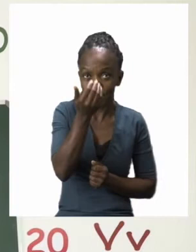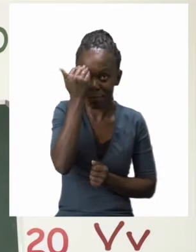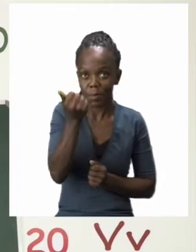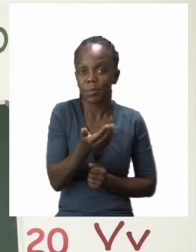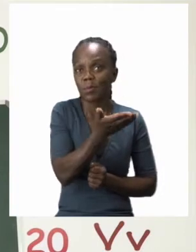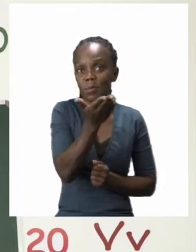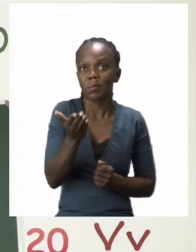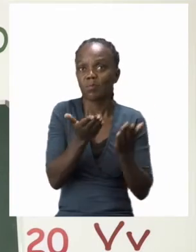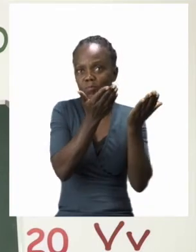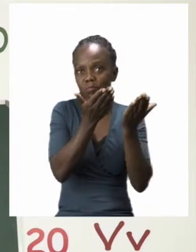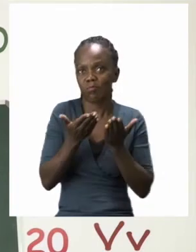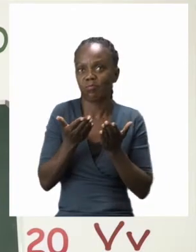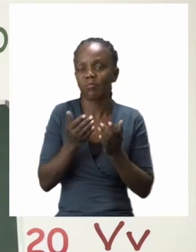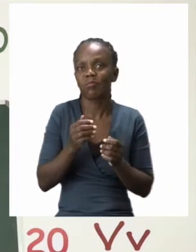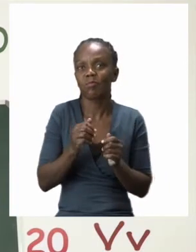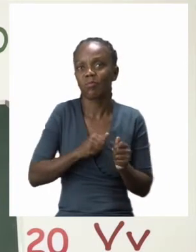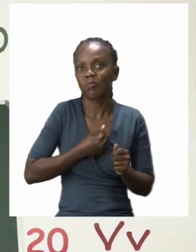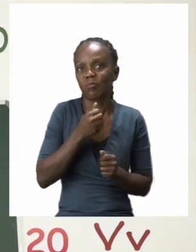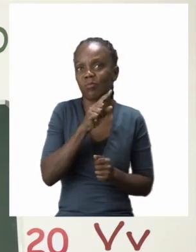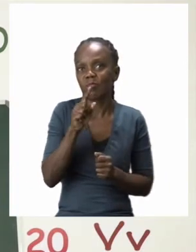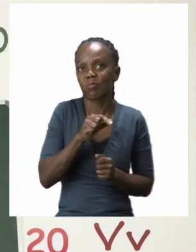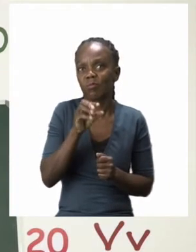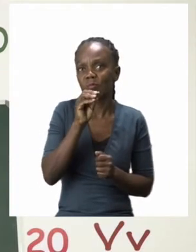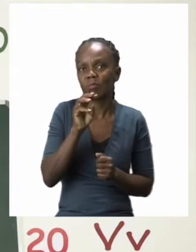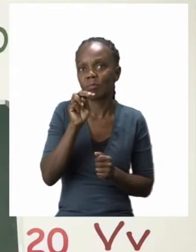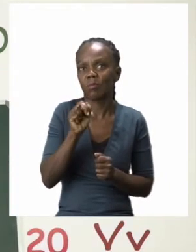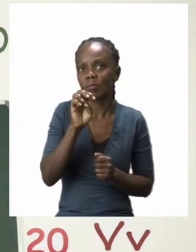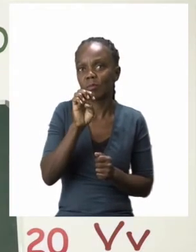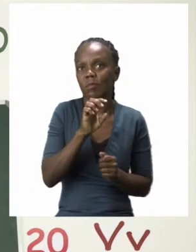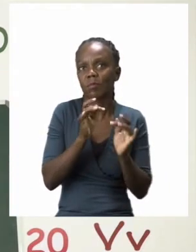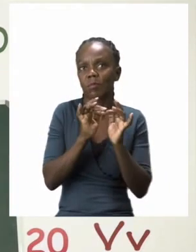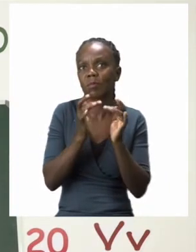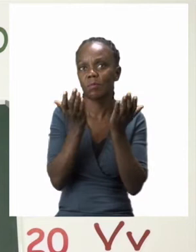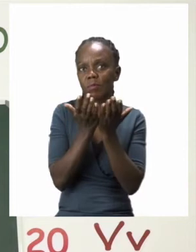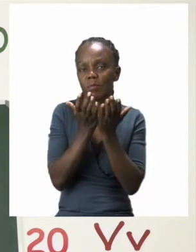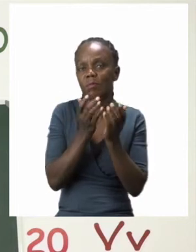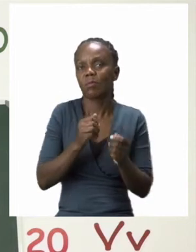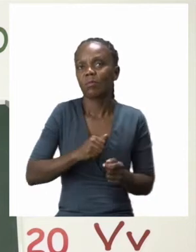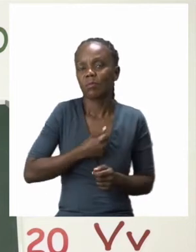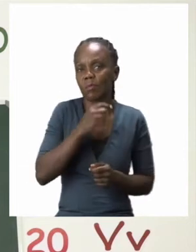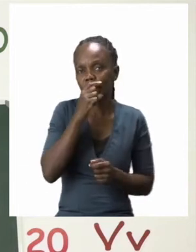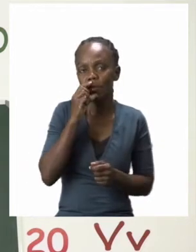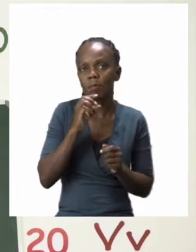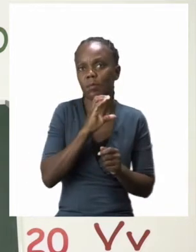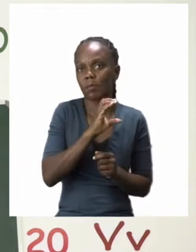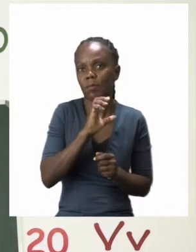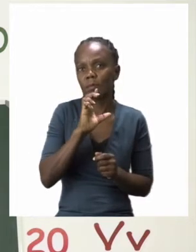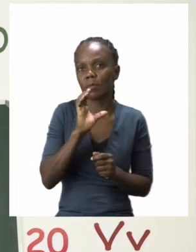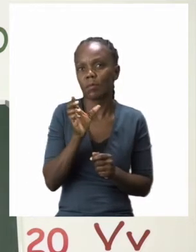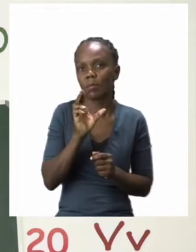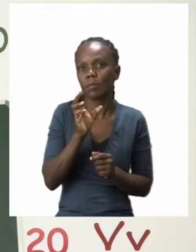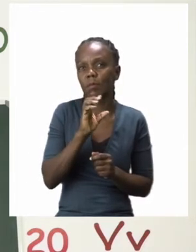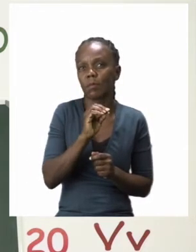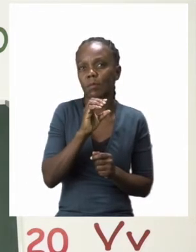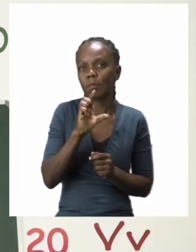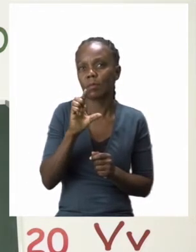Hello everyone and welcome to My Zone Online School. My name is Teacher Mutsa and thank you so